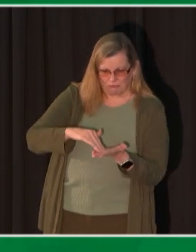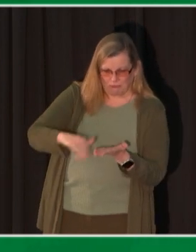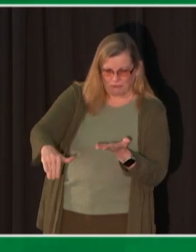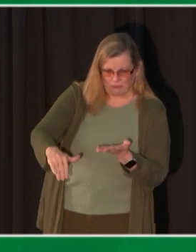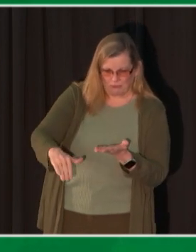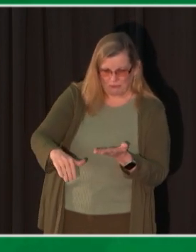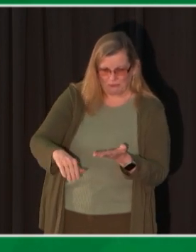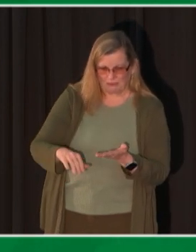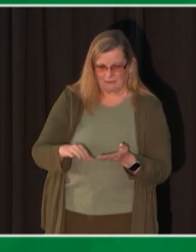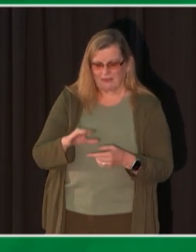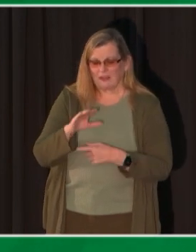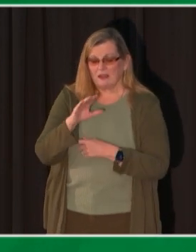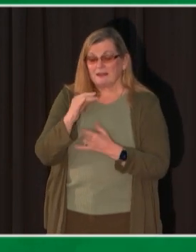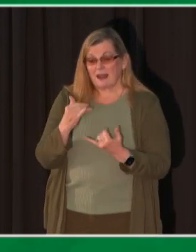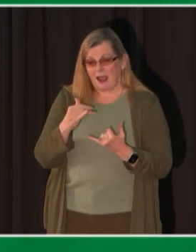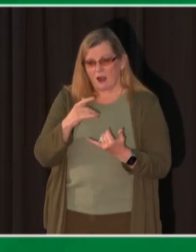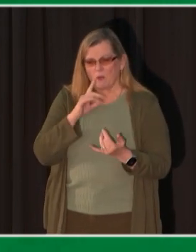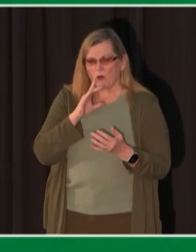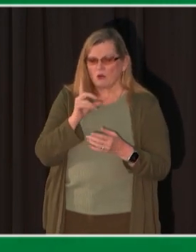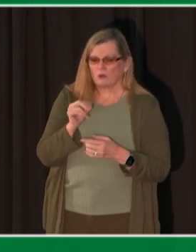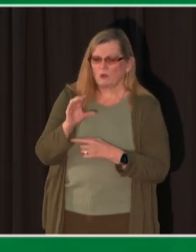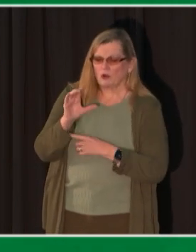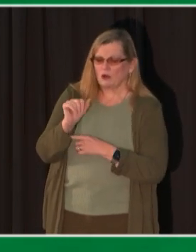time requirement for high school courses.